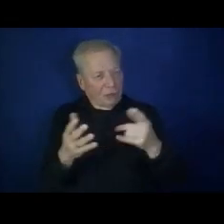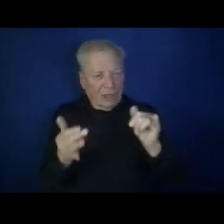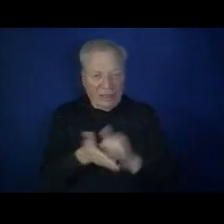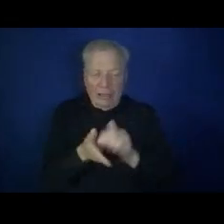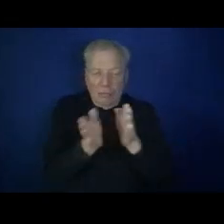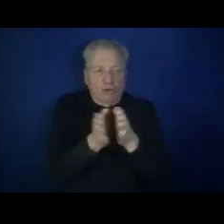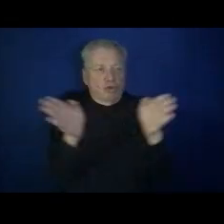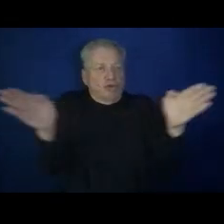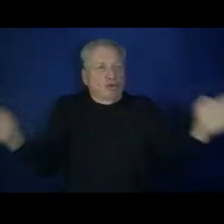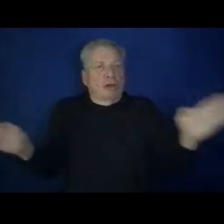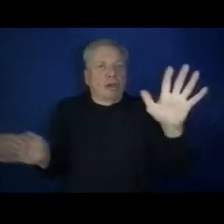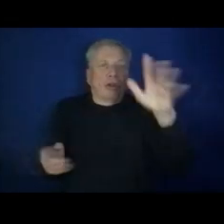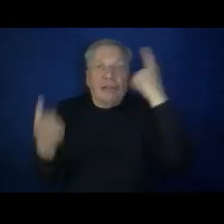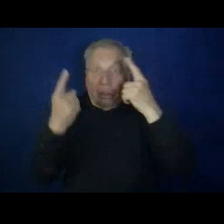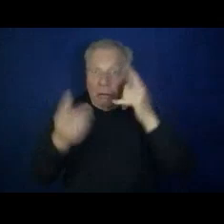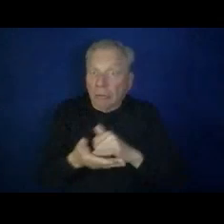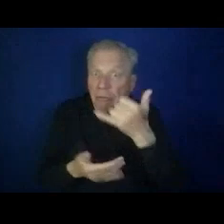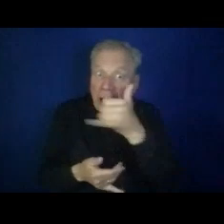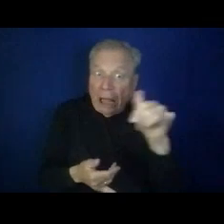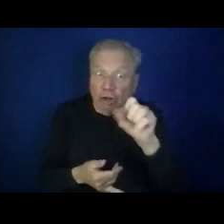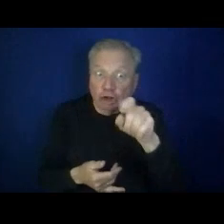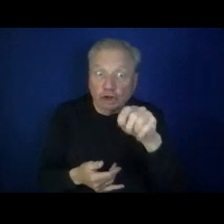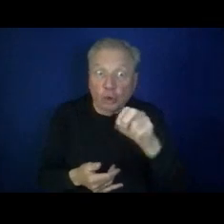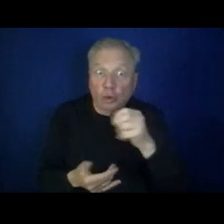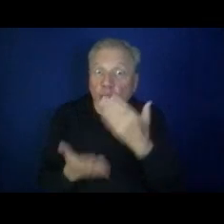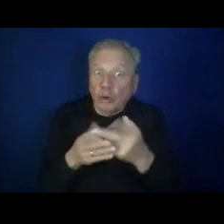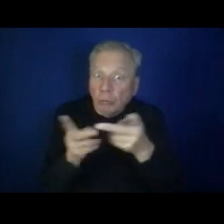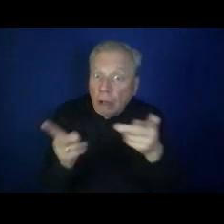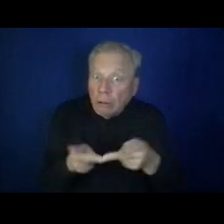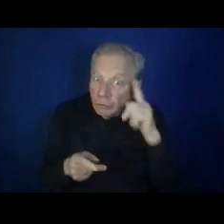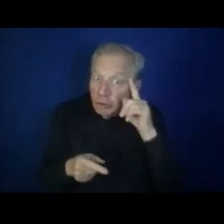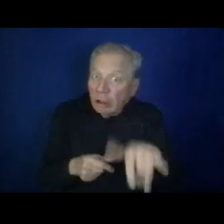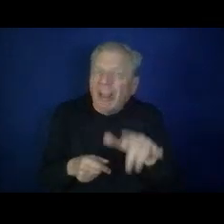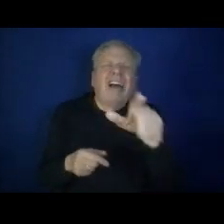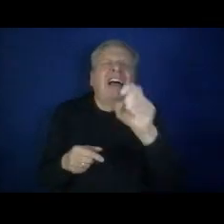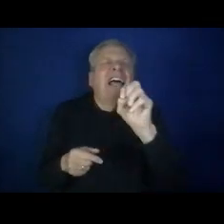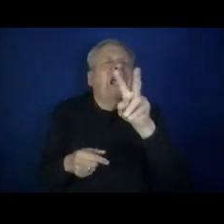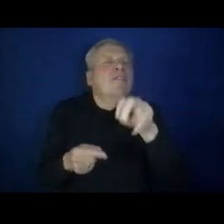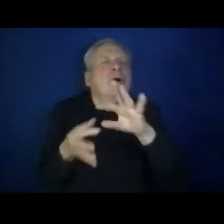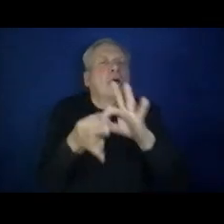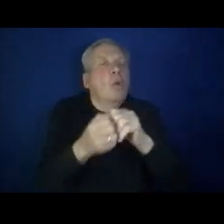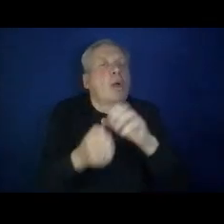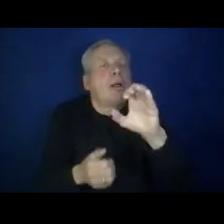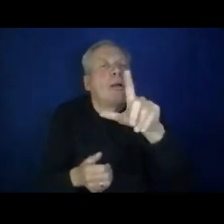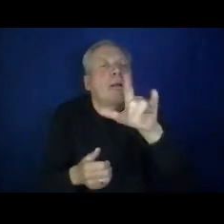thinking. I think Yellowstone is a great place to do that. Even on like things like climate change, you know, it's like,